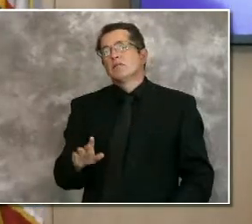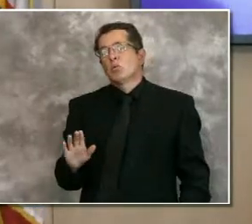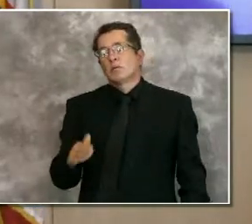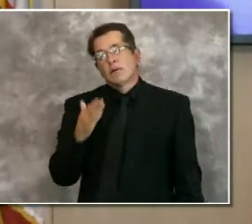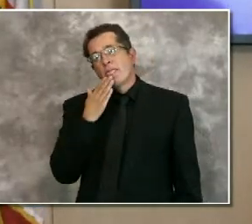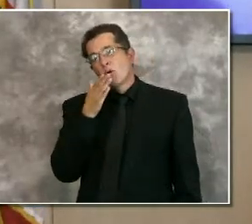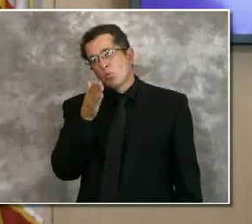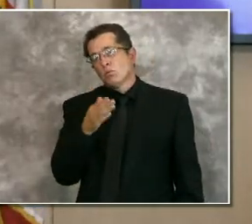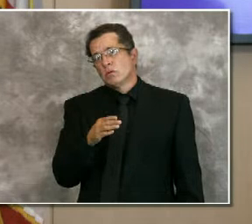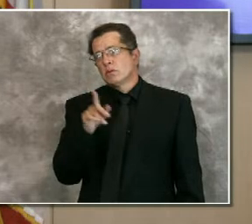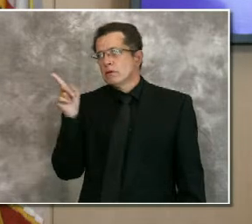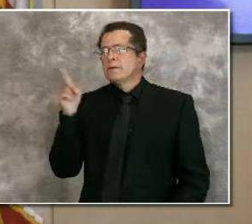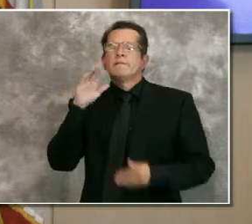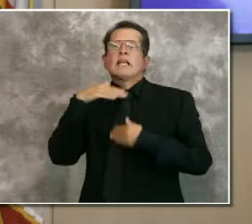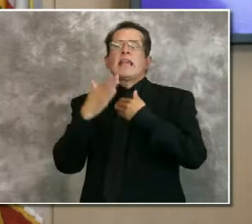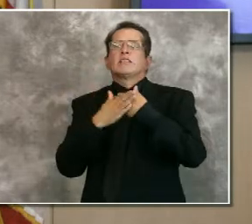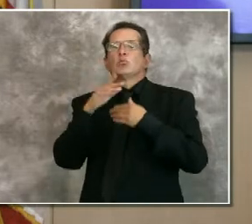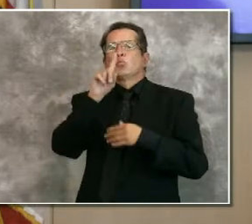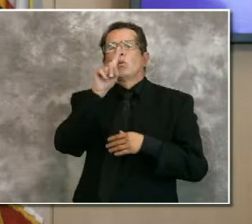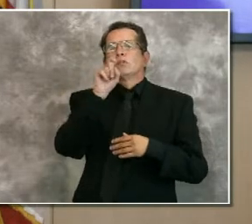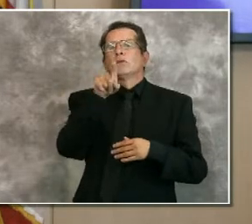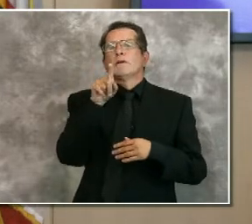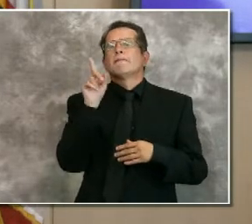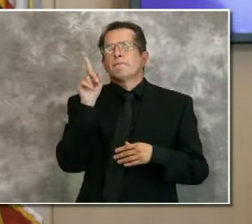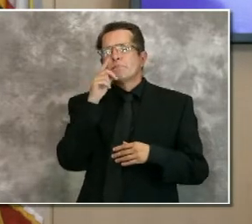Okay, let's go to the next question.